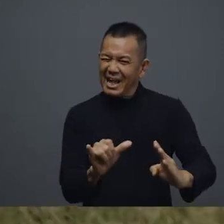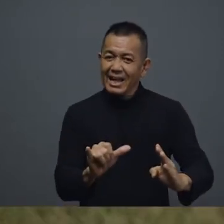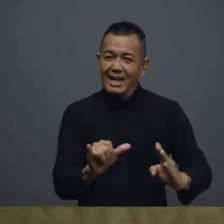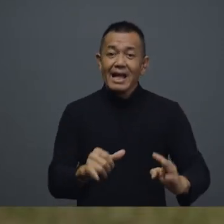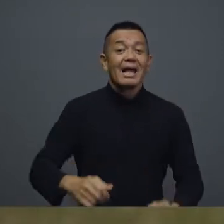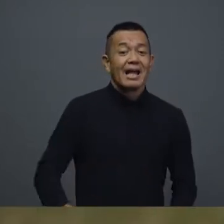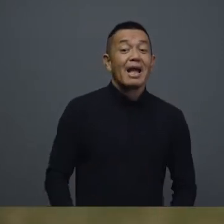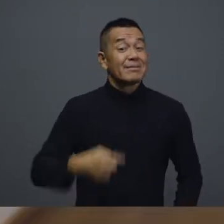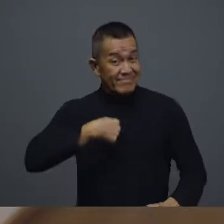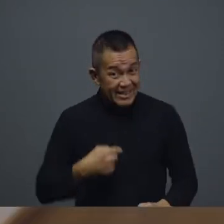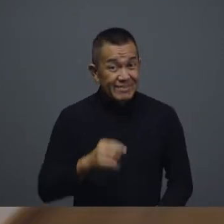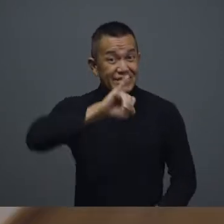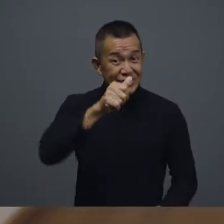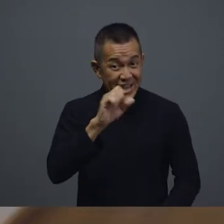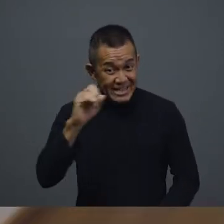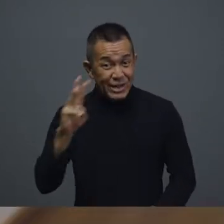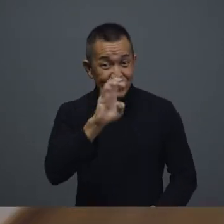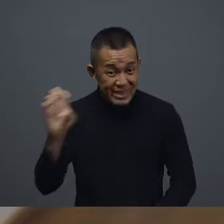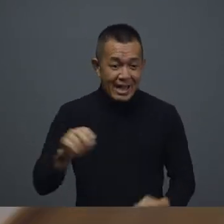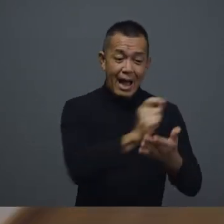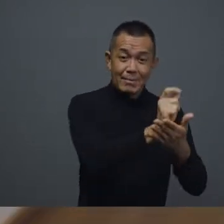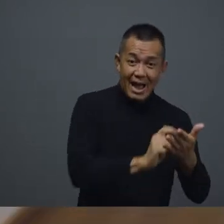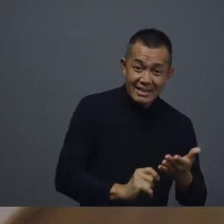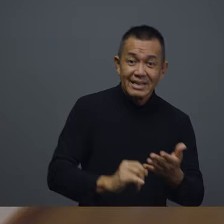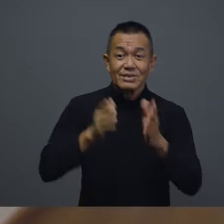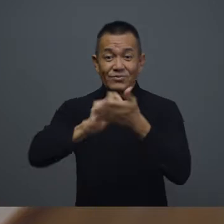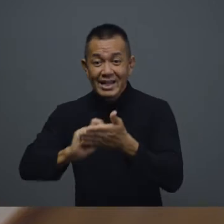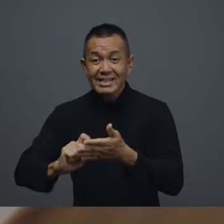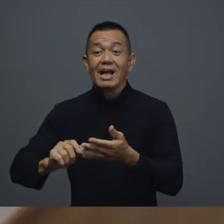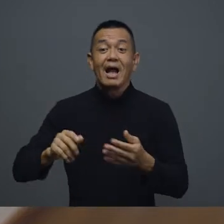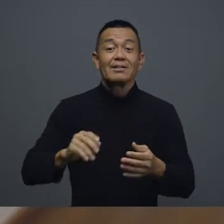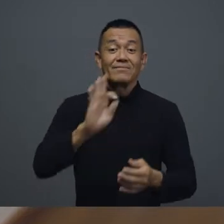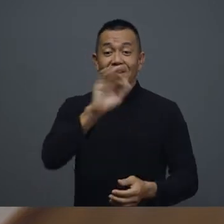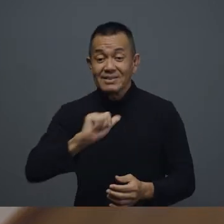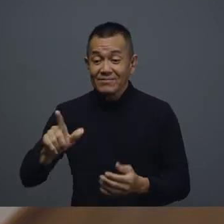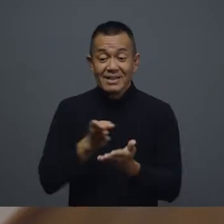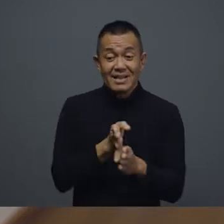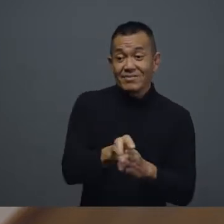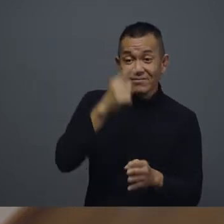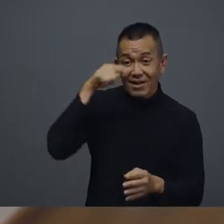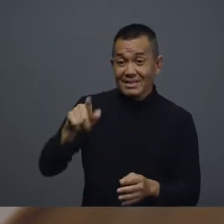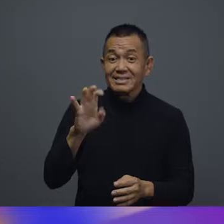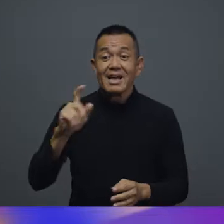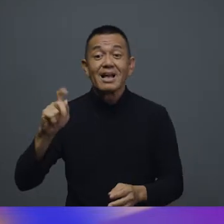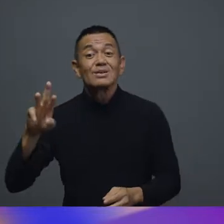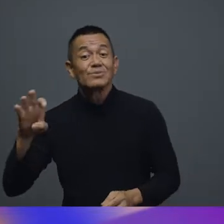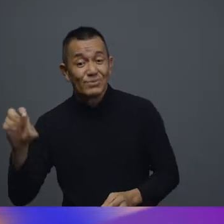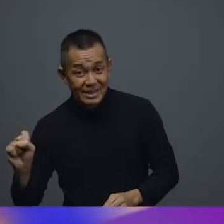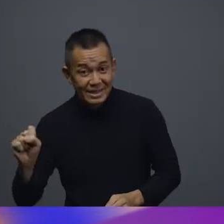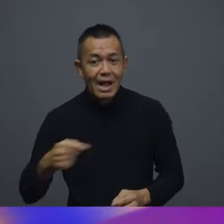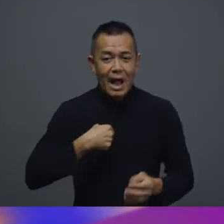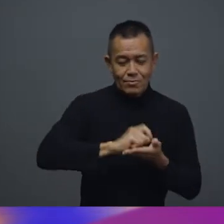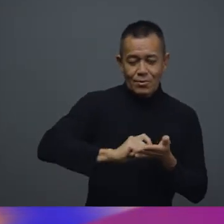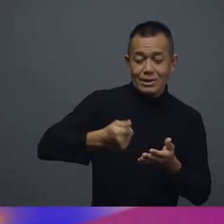city could be like. I'm Jason Wee. I'm an artist and a writer, and I'm also the festival director for Textures. So I wrote a